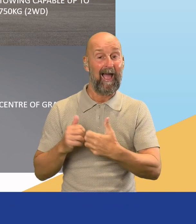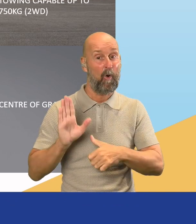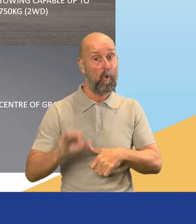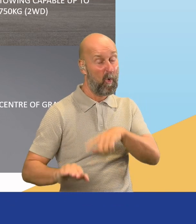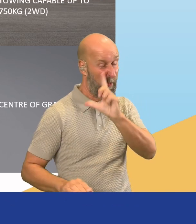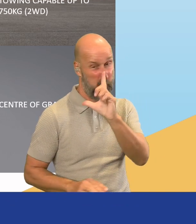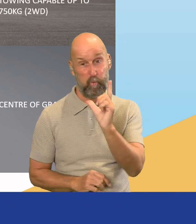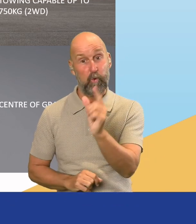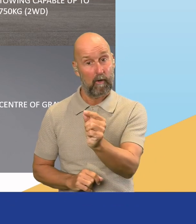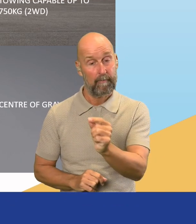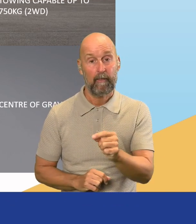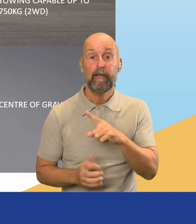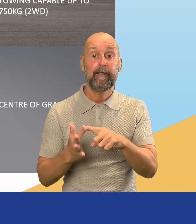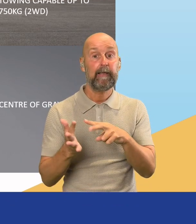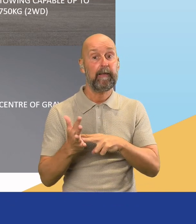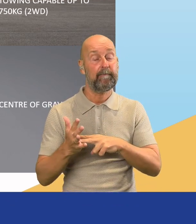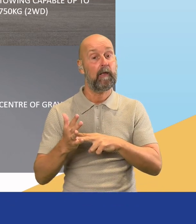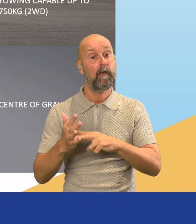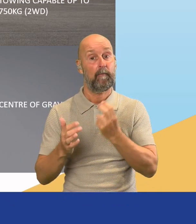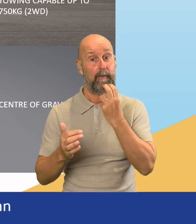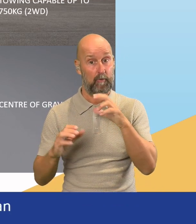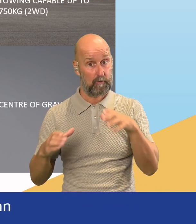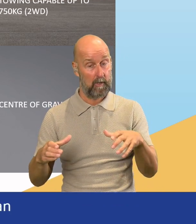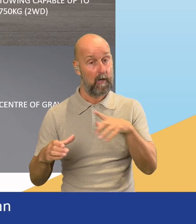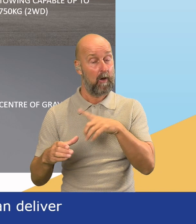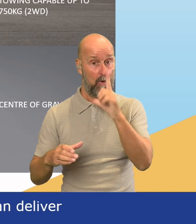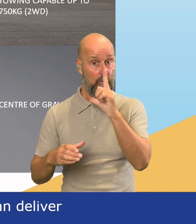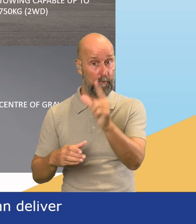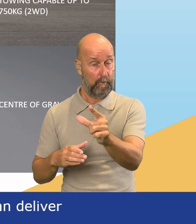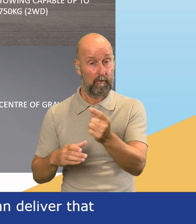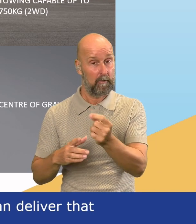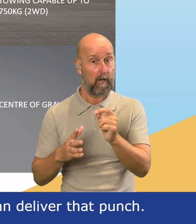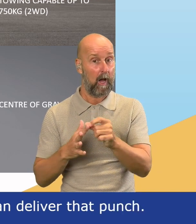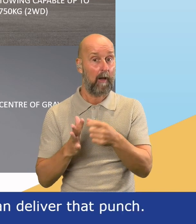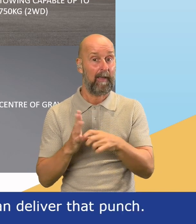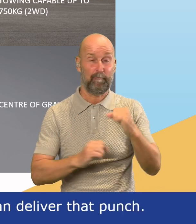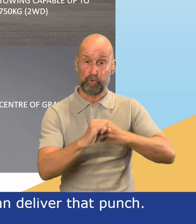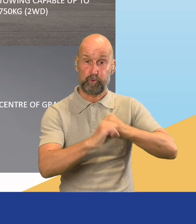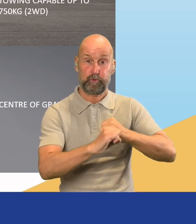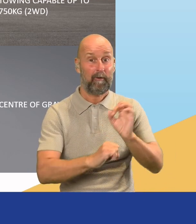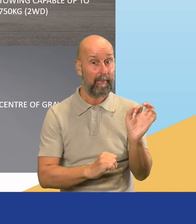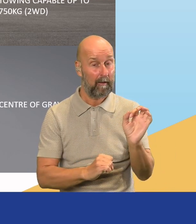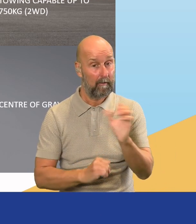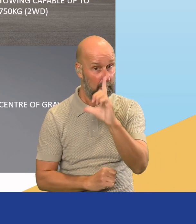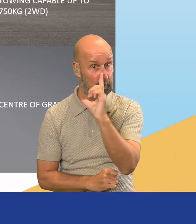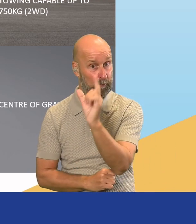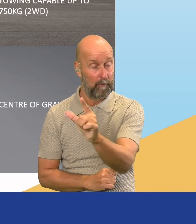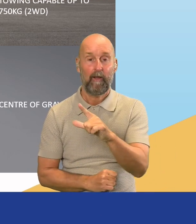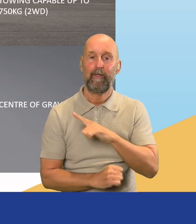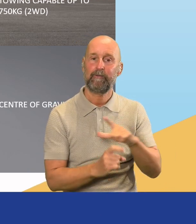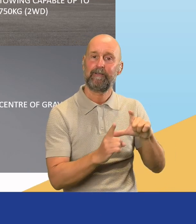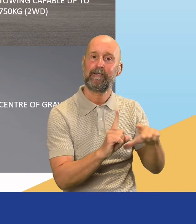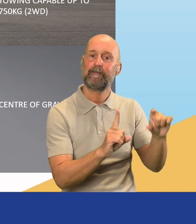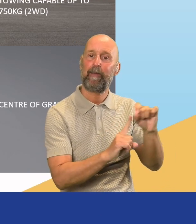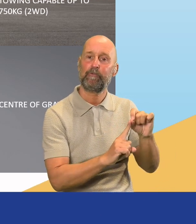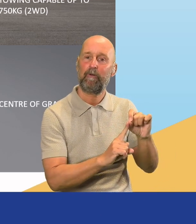punch. And when you have an EV motor, it has very, very high torque at 0 RPM. So that immediacy, the things we love about diesel or petrol cars,